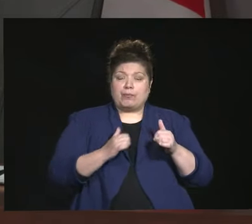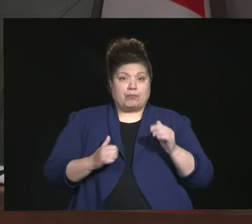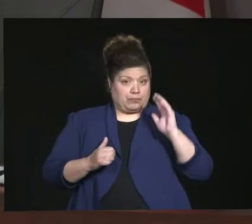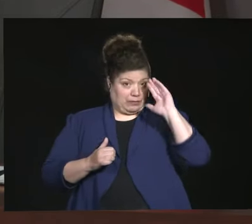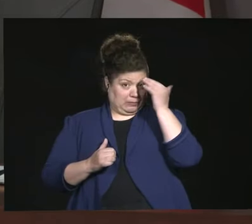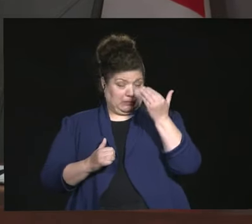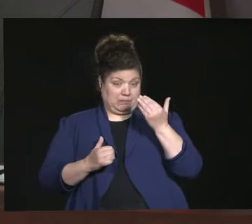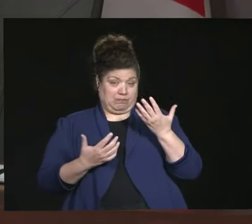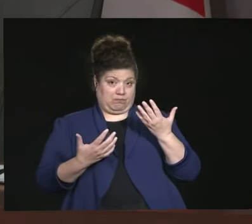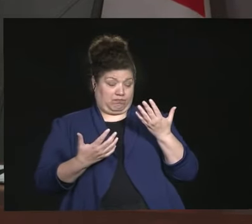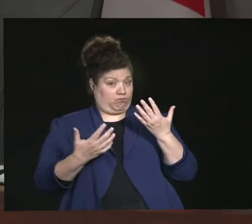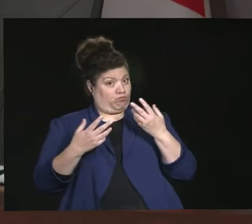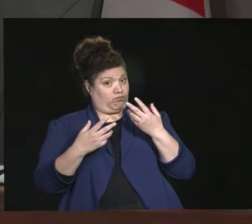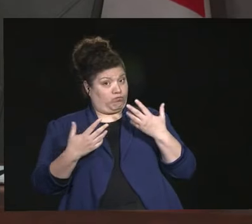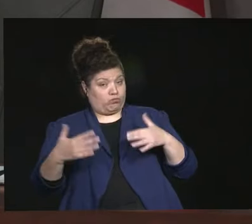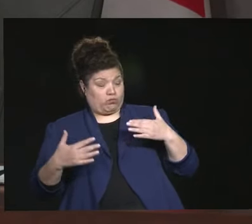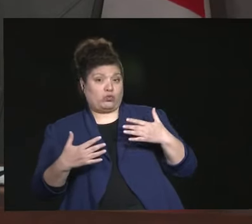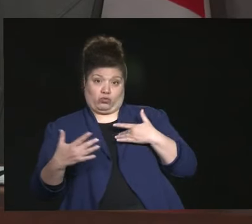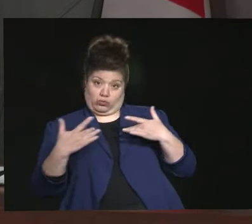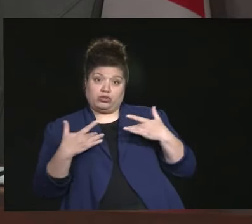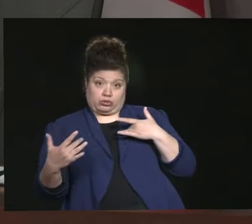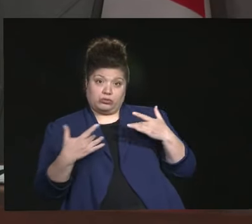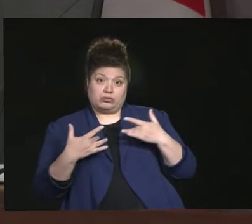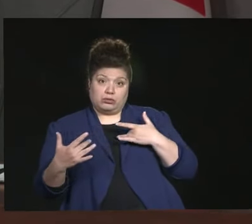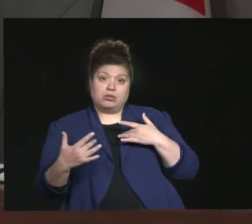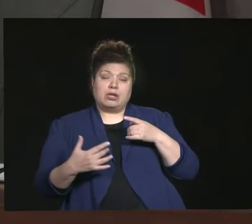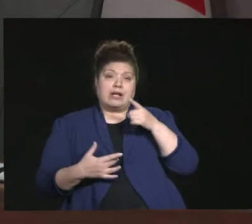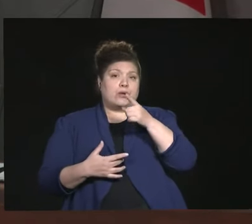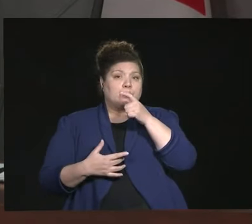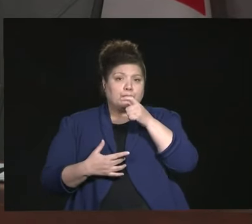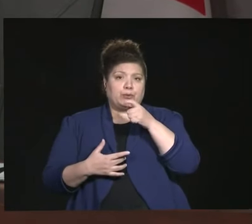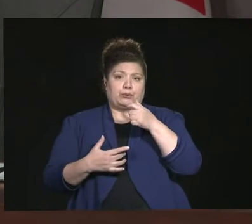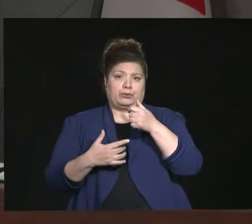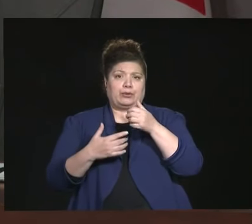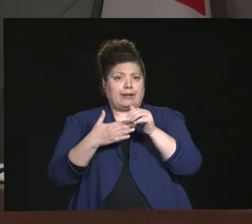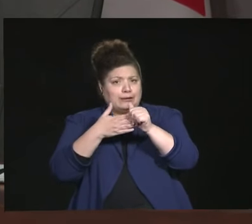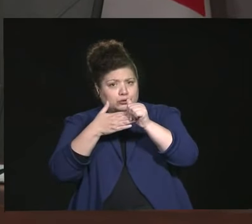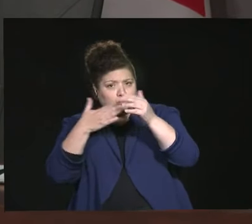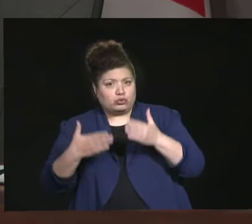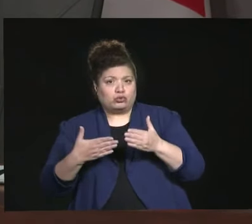from leadership about their capacity to test at all.